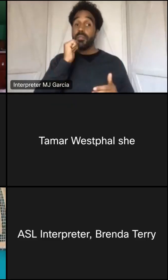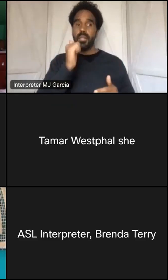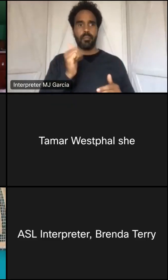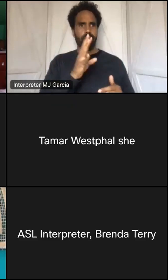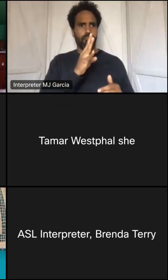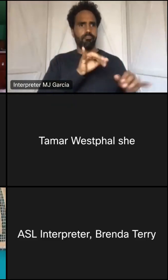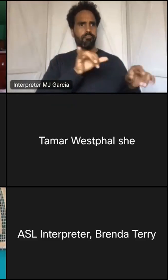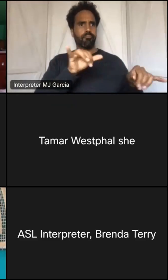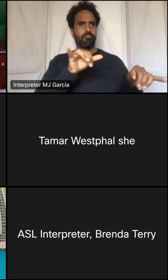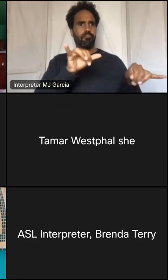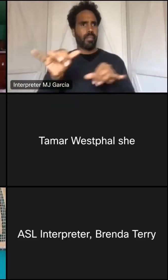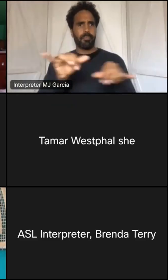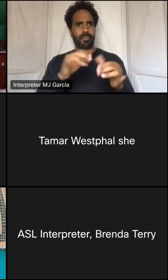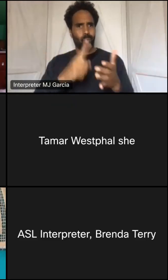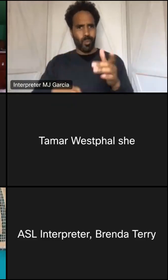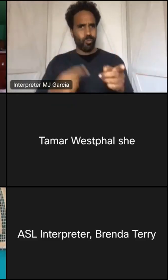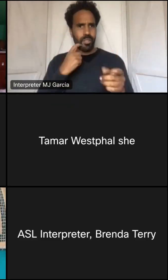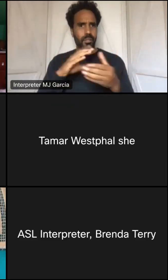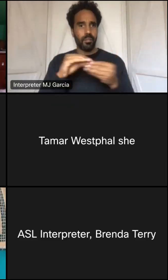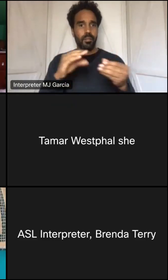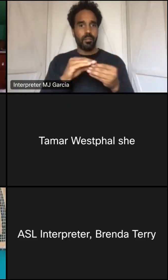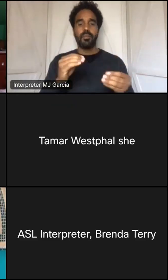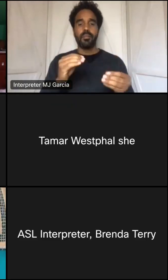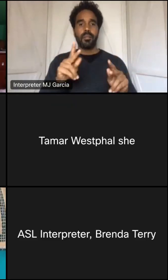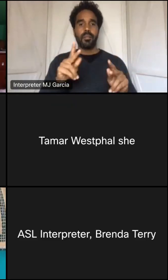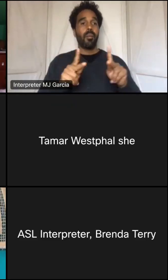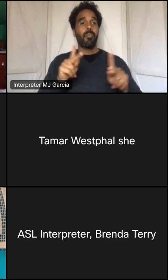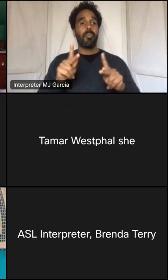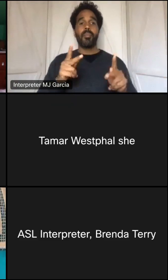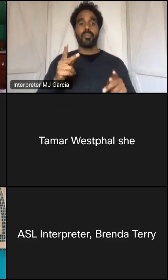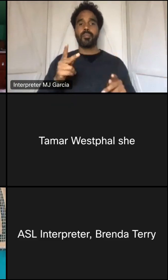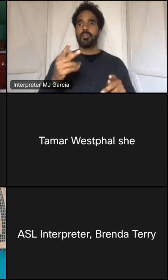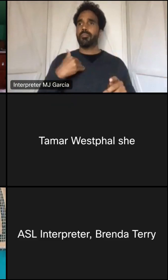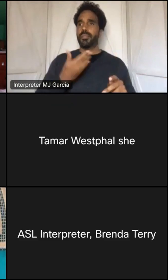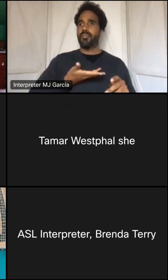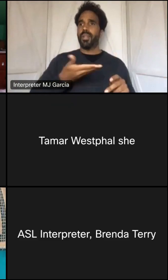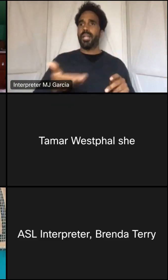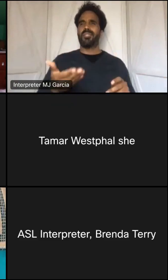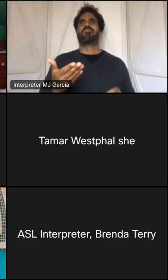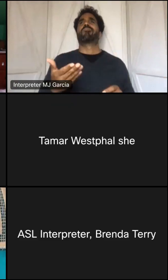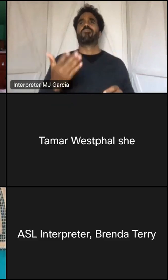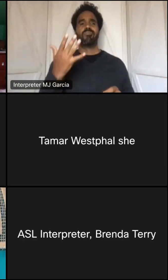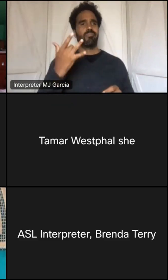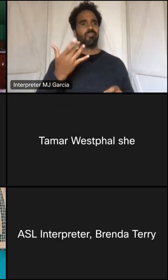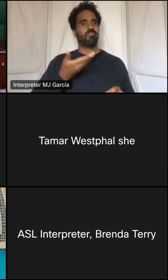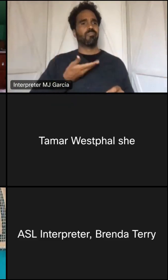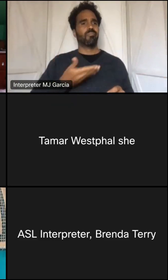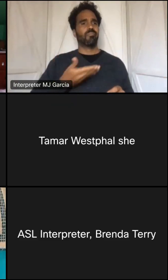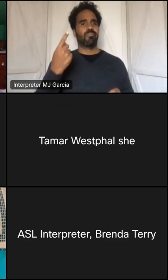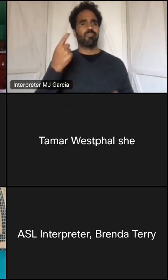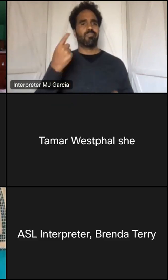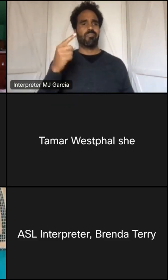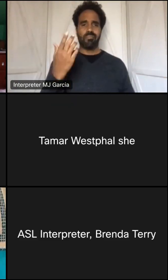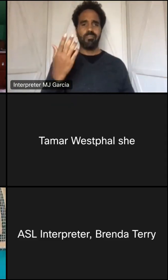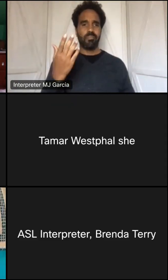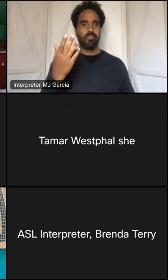It's exactly that. People question why they're being invited to something, or they wonder, is this,